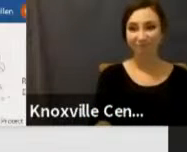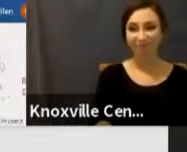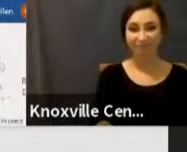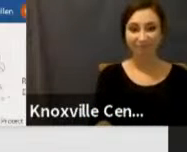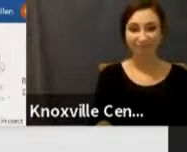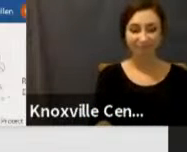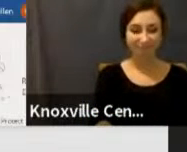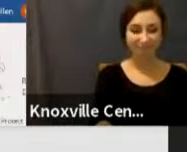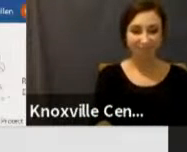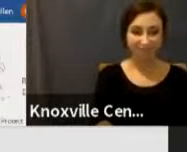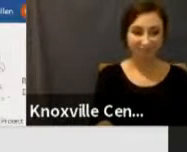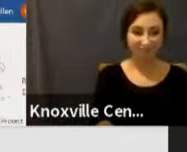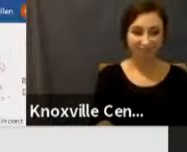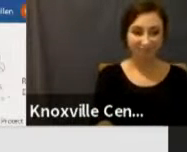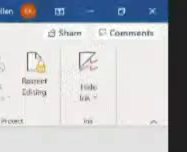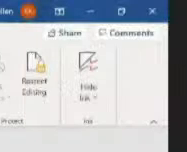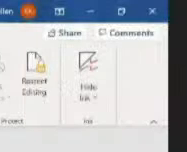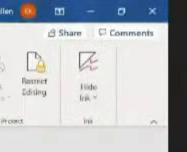including the